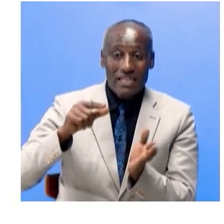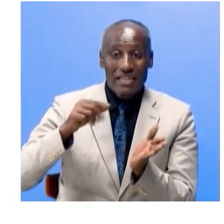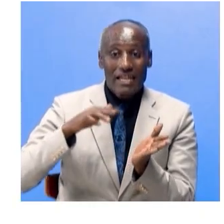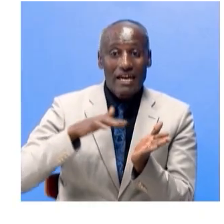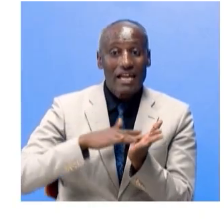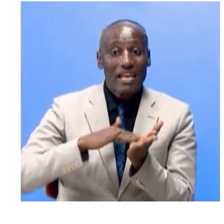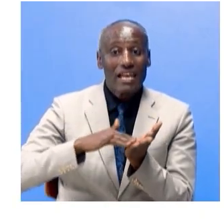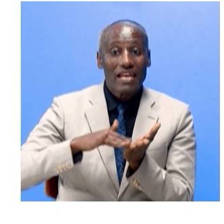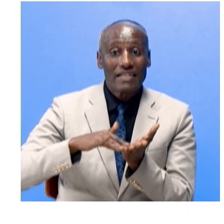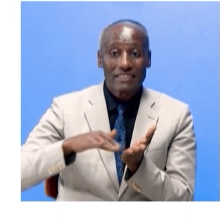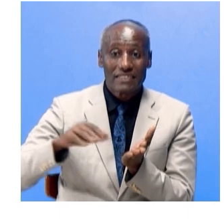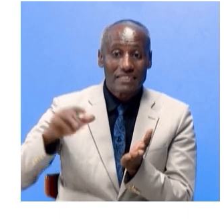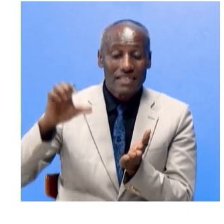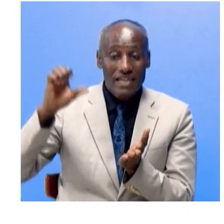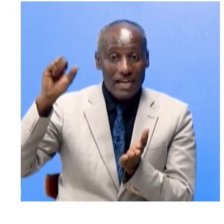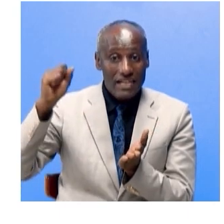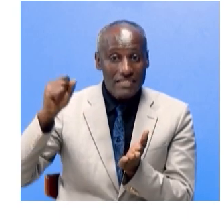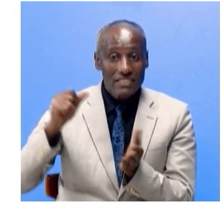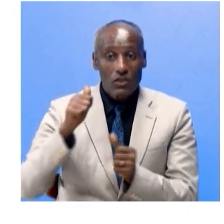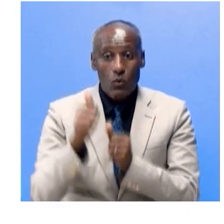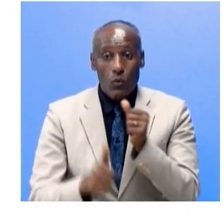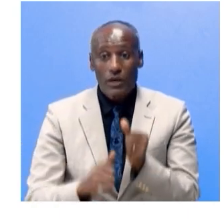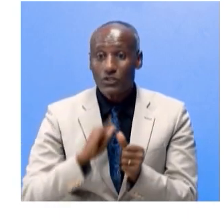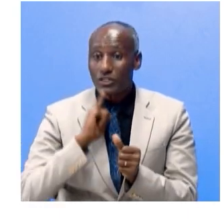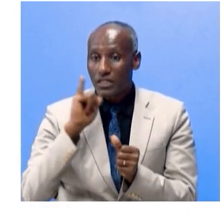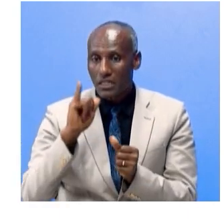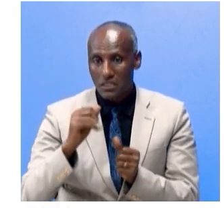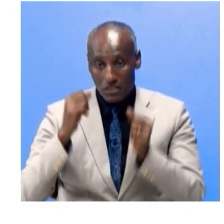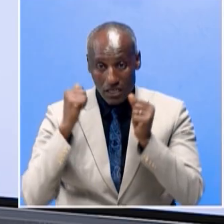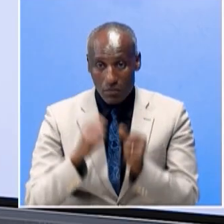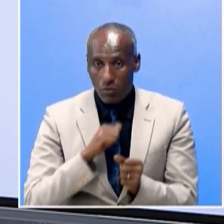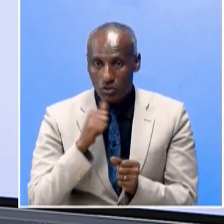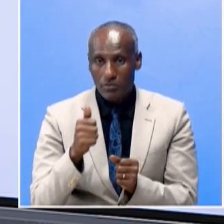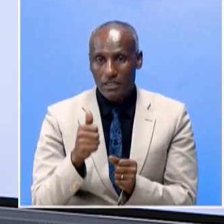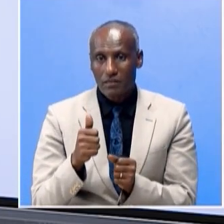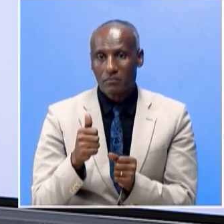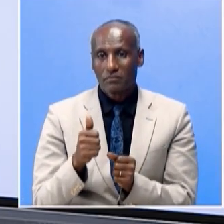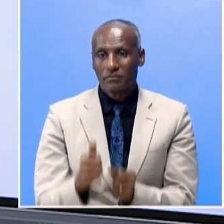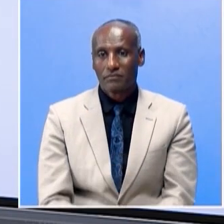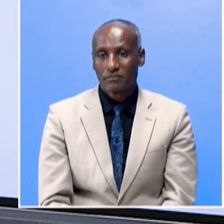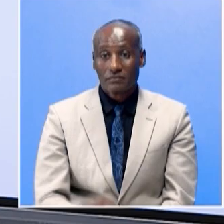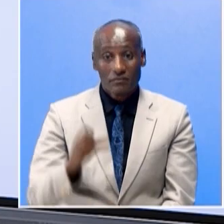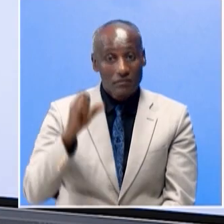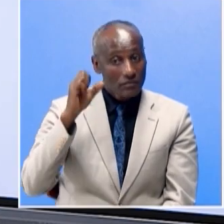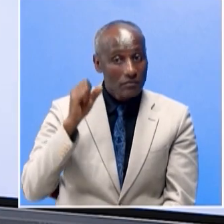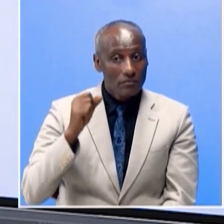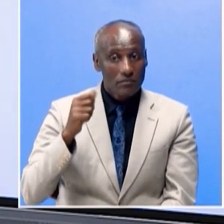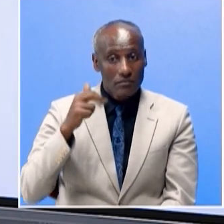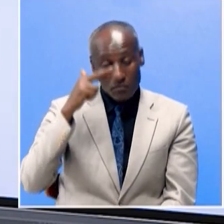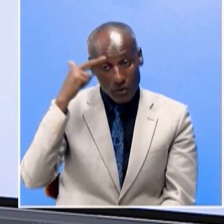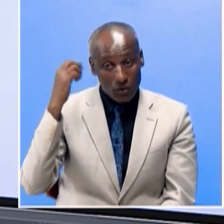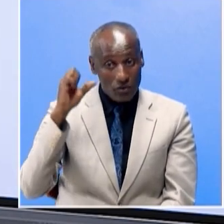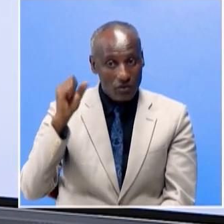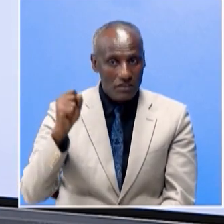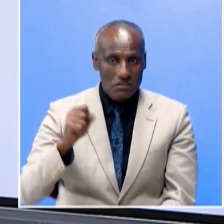impossible. So we have to say speak. My mother can speak French. And also we can use